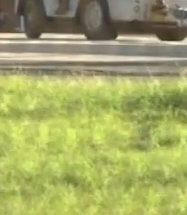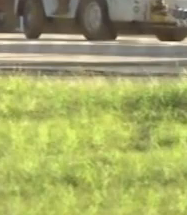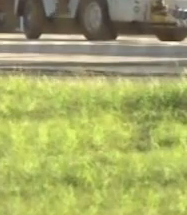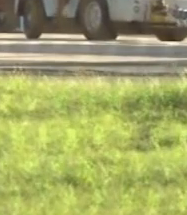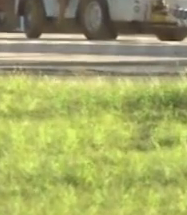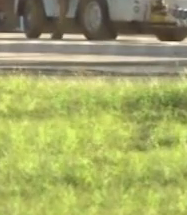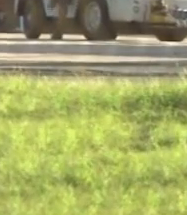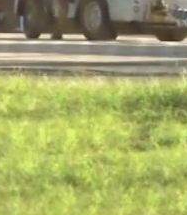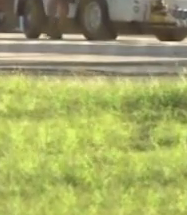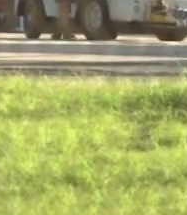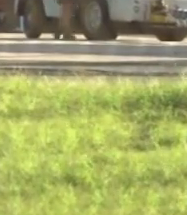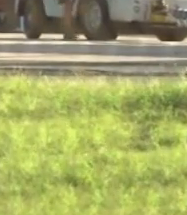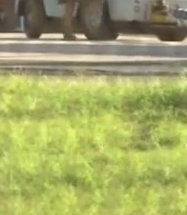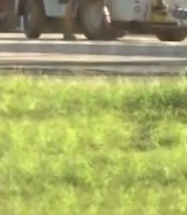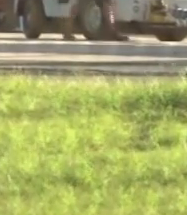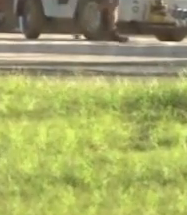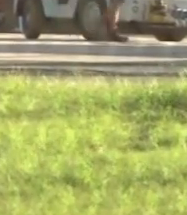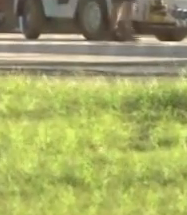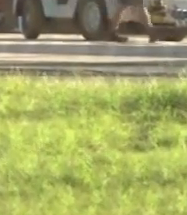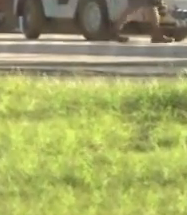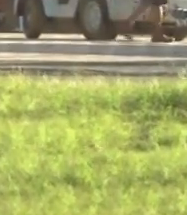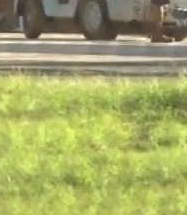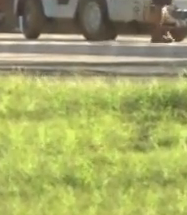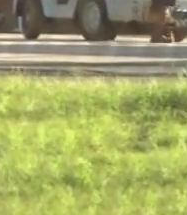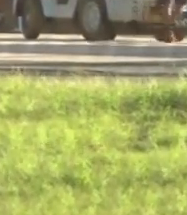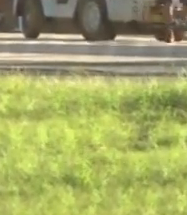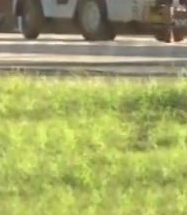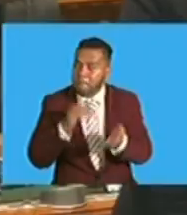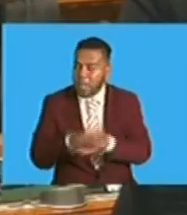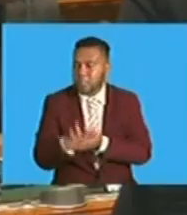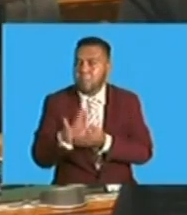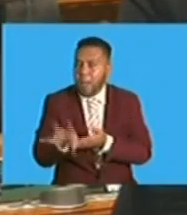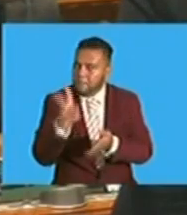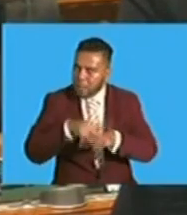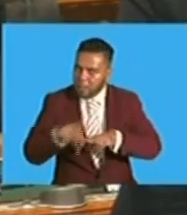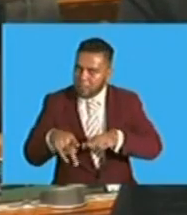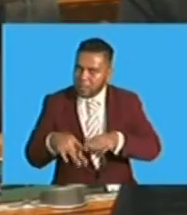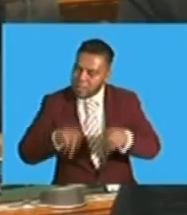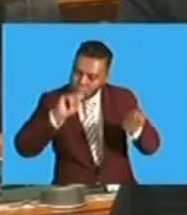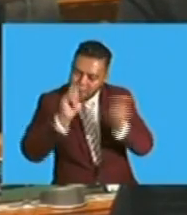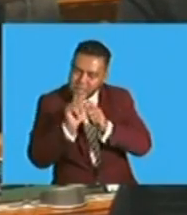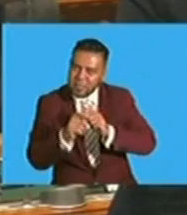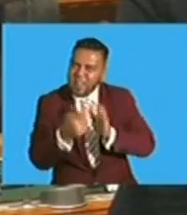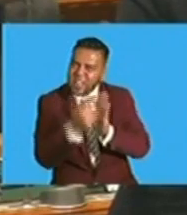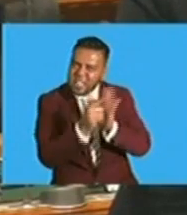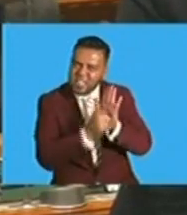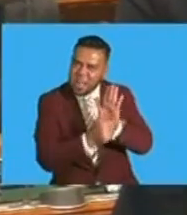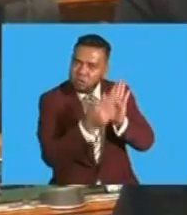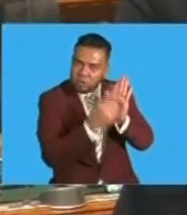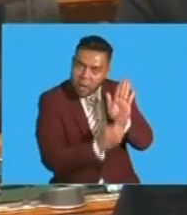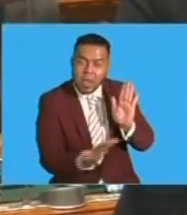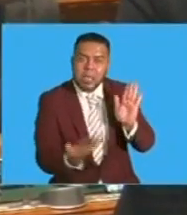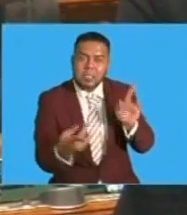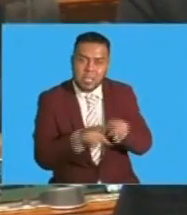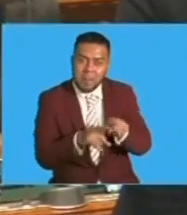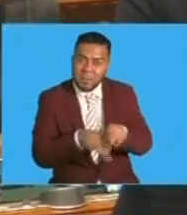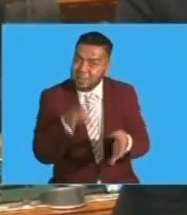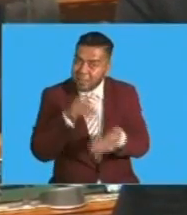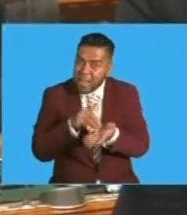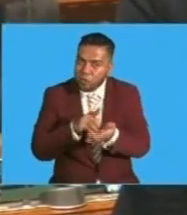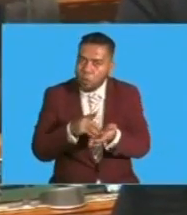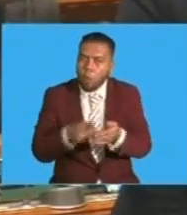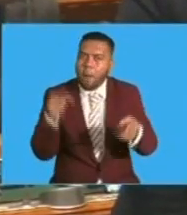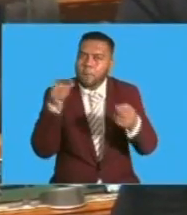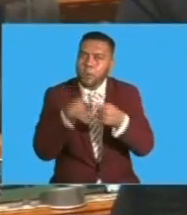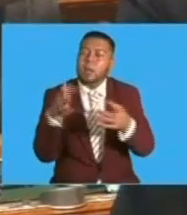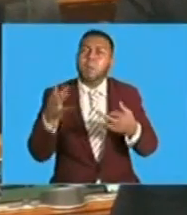short title and commencement. If passed by Parliament, the amending legislation will come into force on a date or dates appointed by the